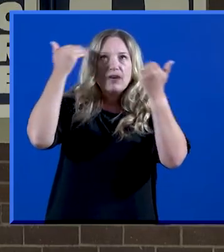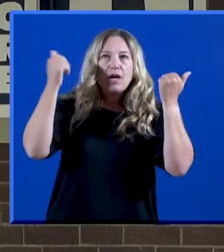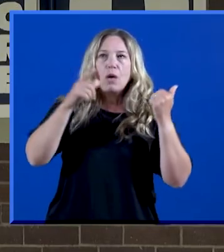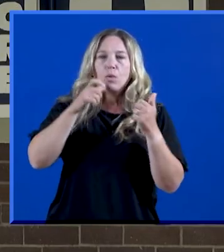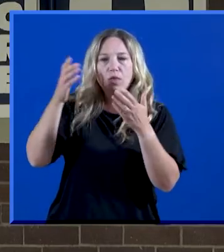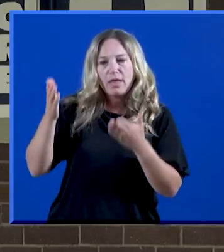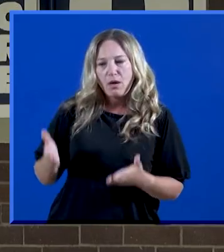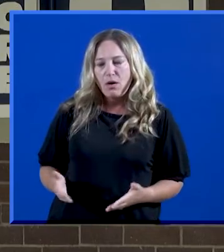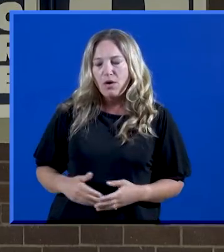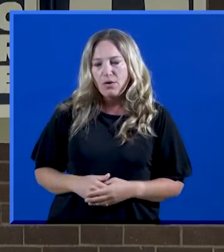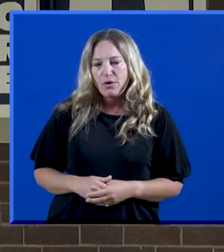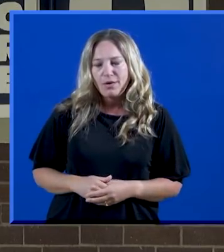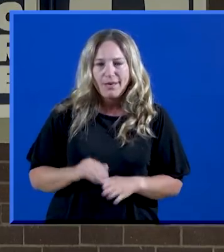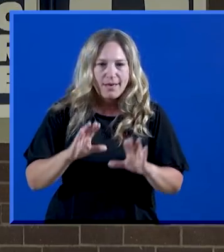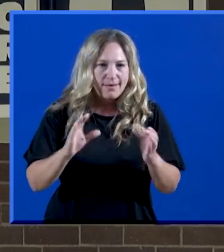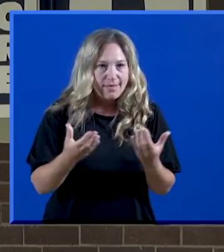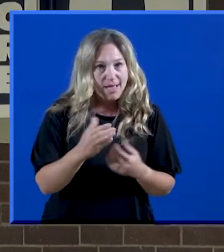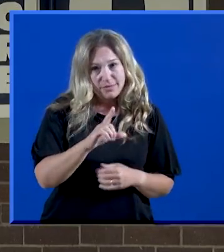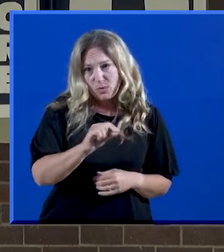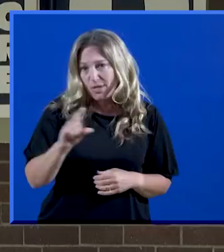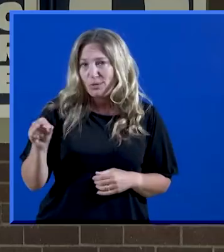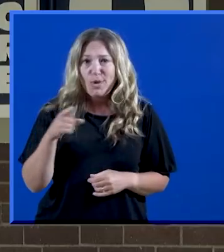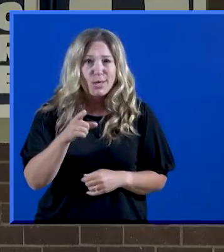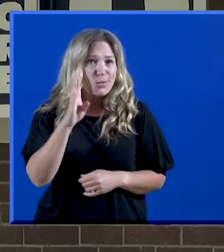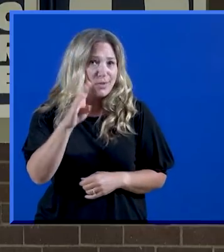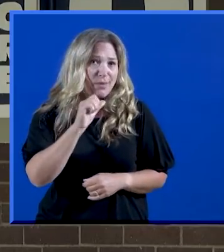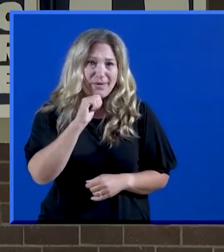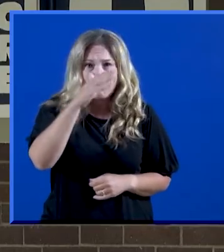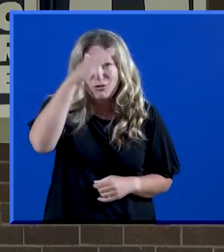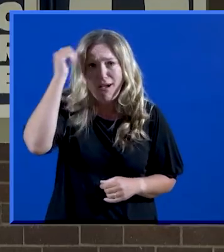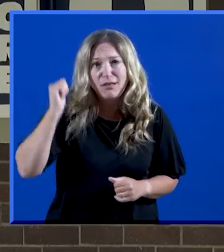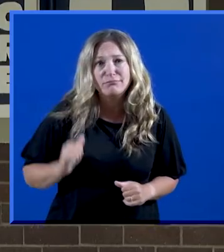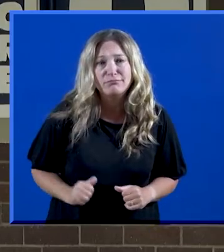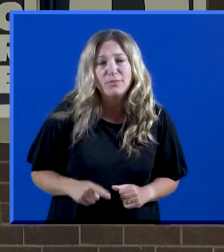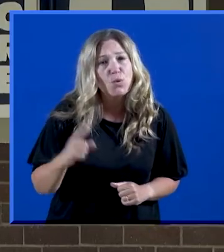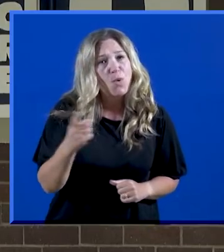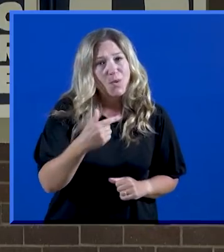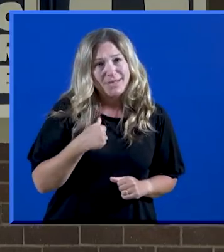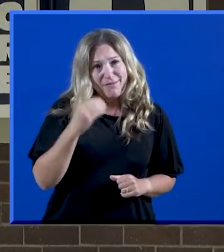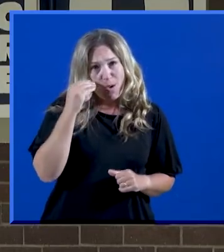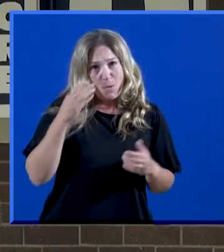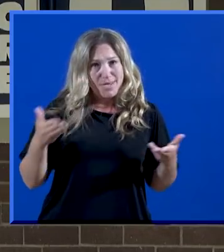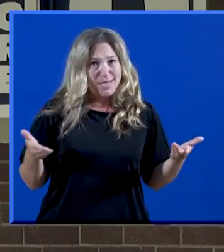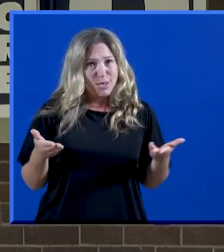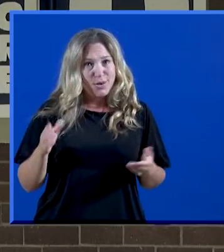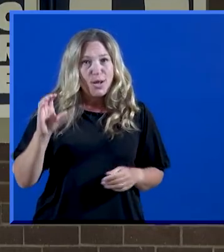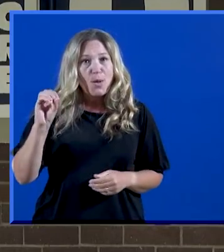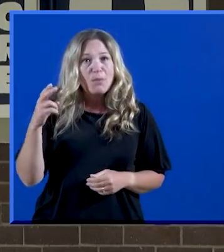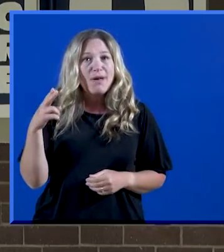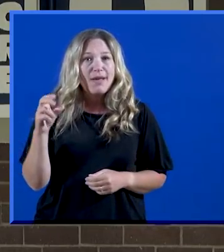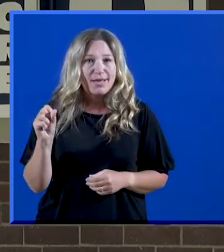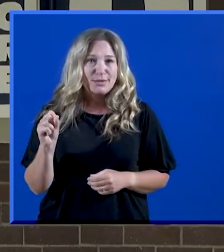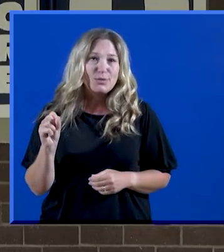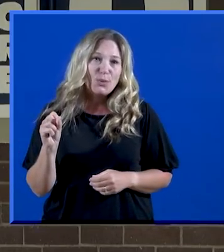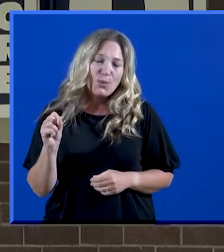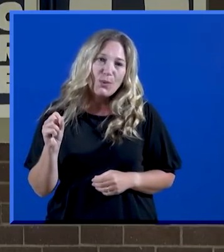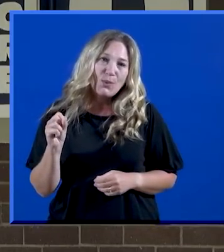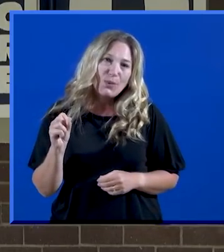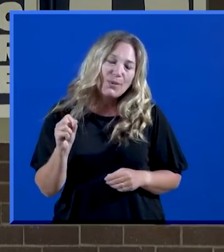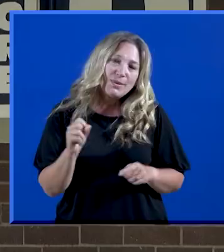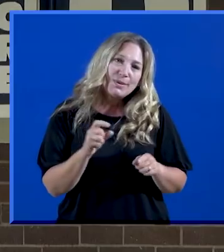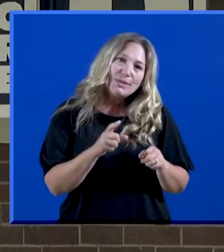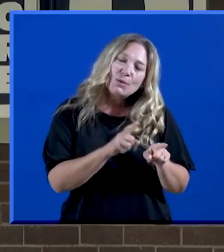them. Class of 2020, you will not soon be forgotten, and you will always have a home here at Oakmont High